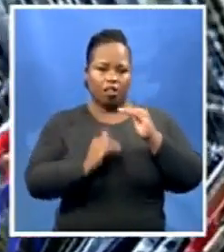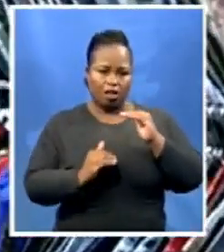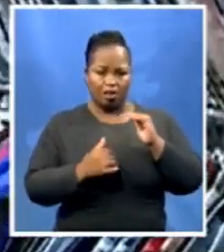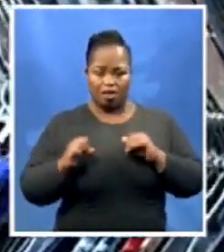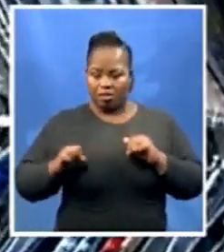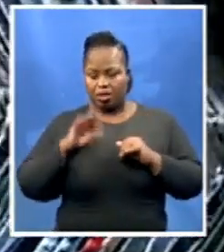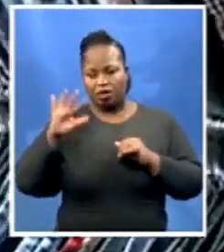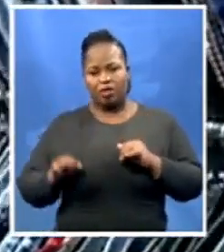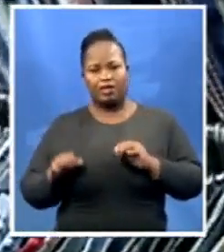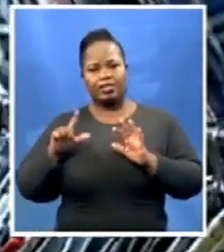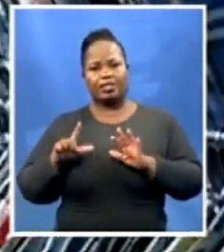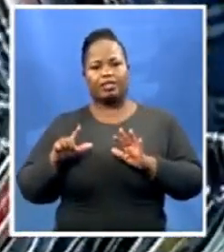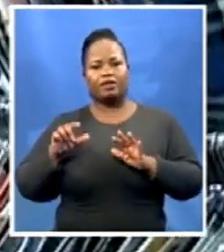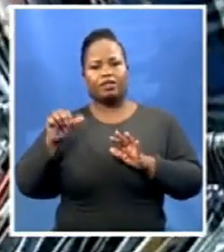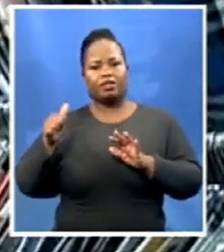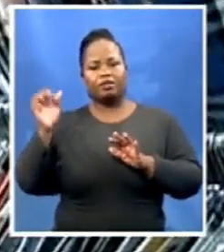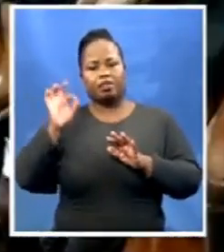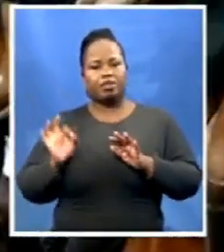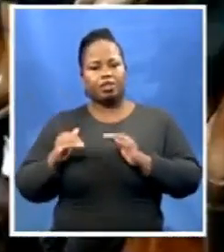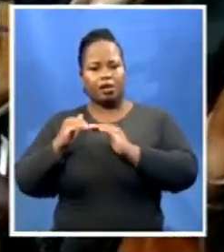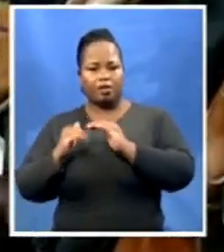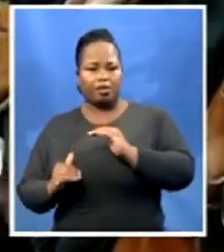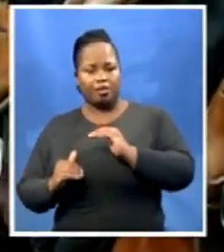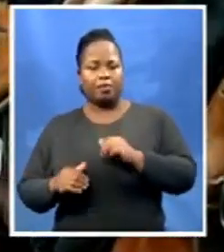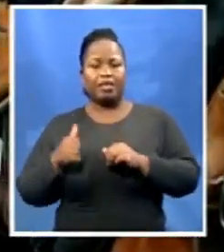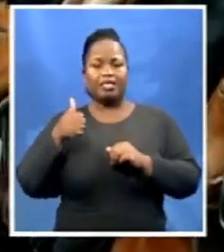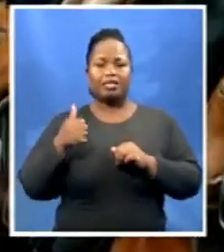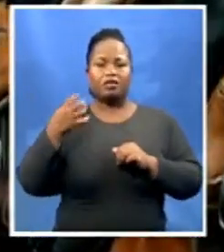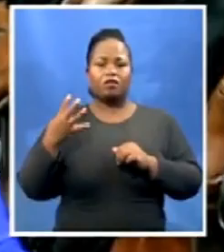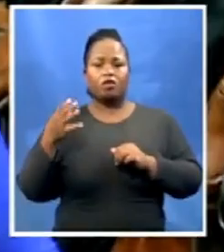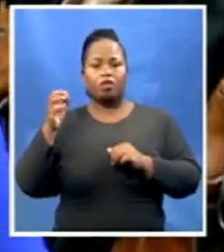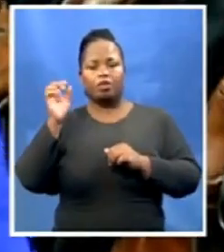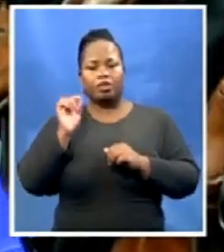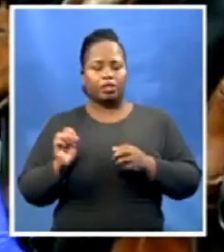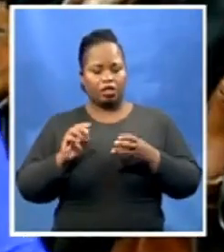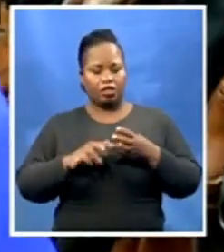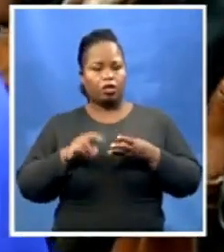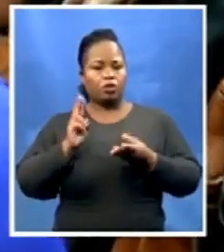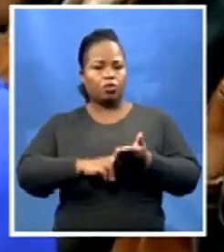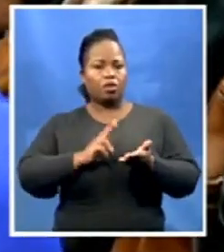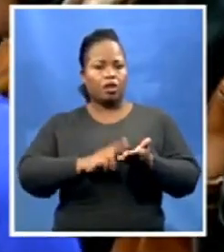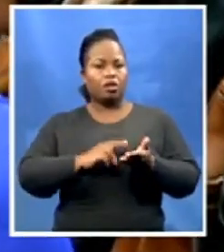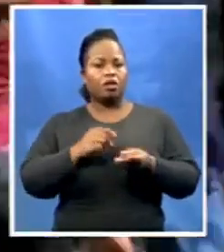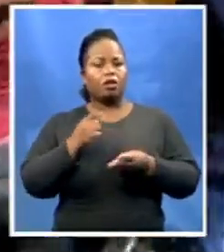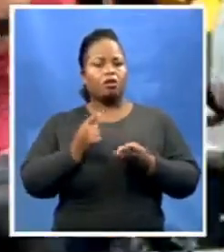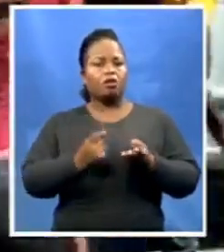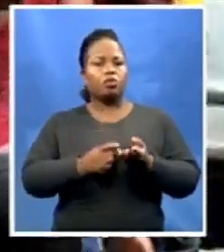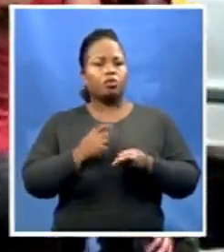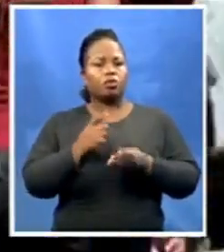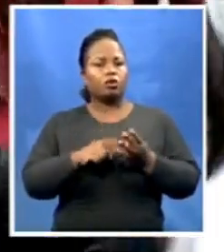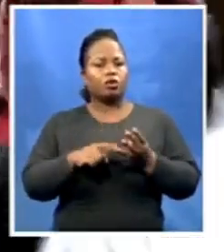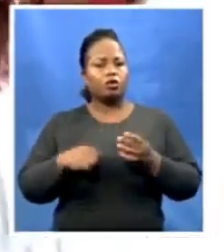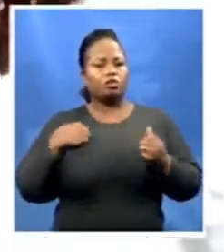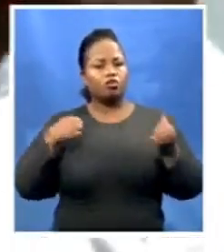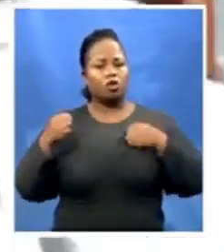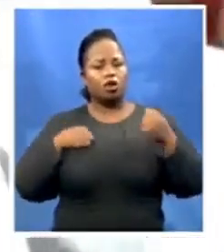visits, 64% drop in Uganda, and 60% reduced mobility in Rwanda as governments enforced strict